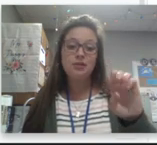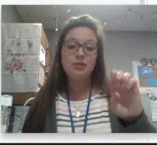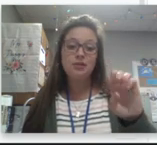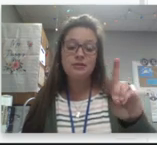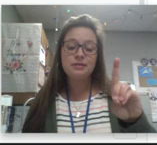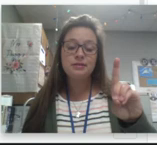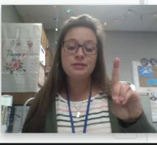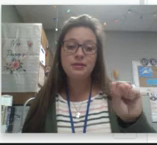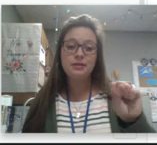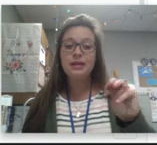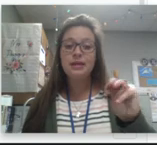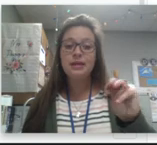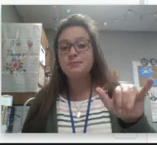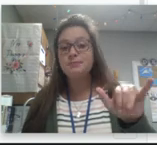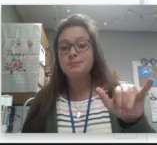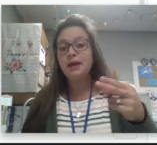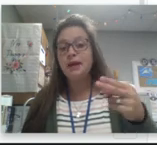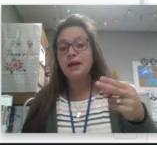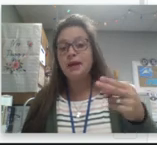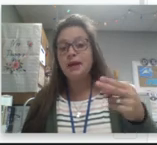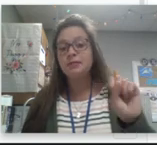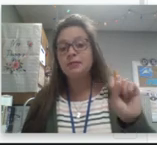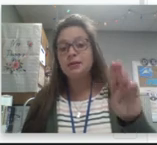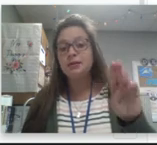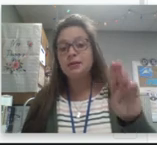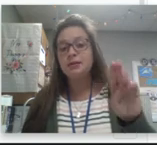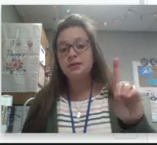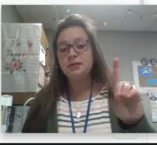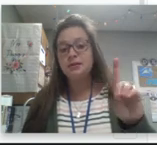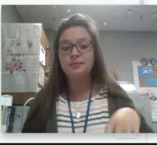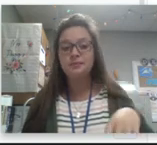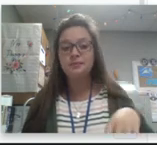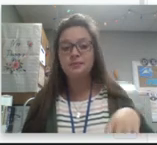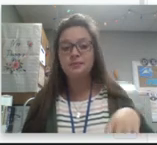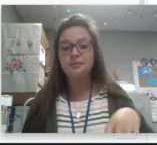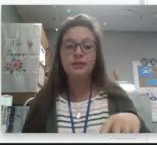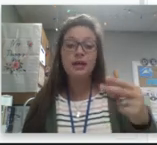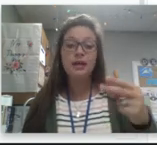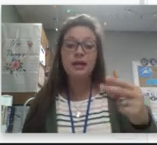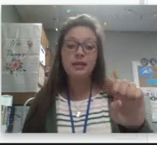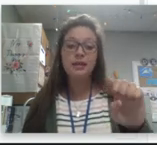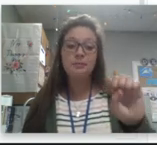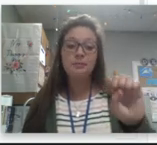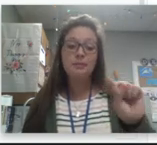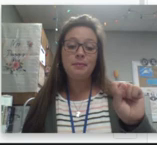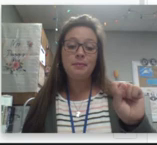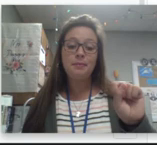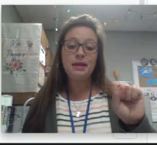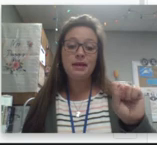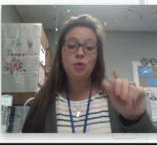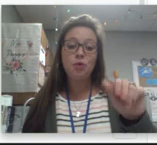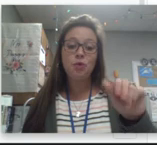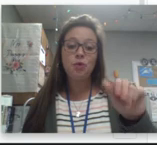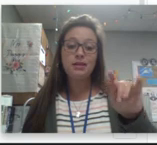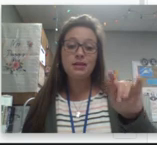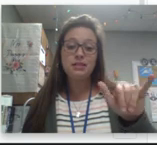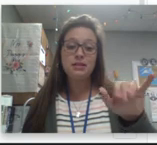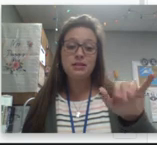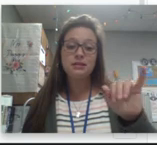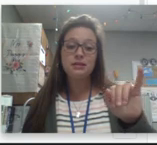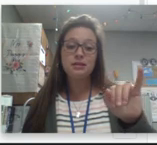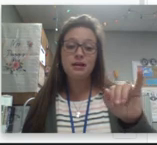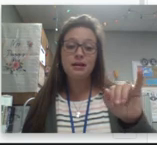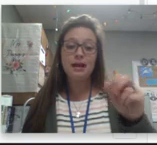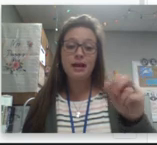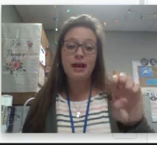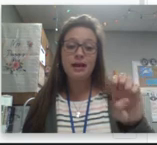best friend is my husband. The best